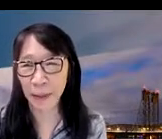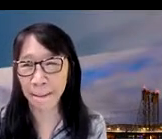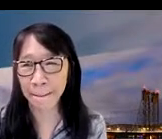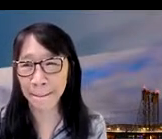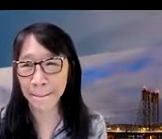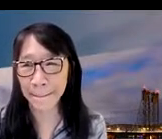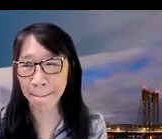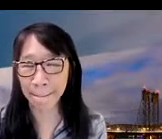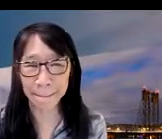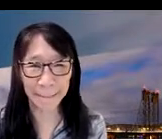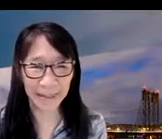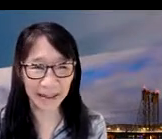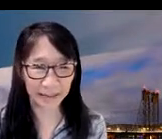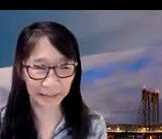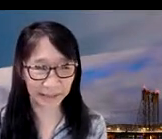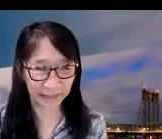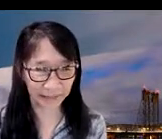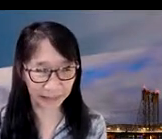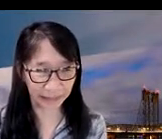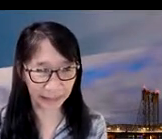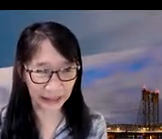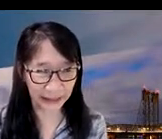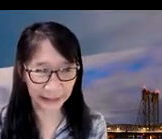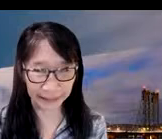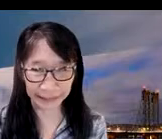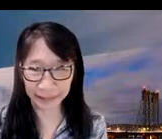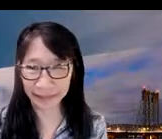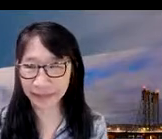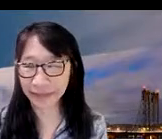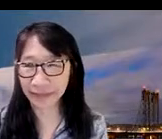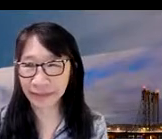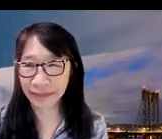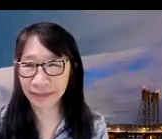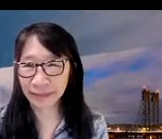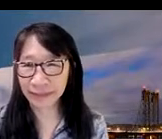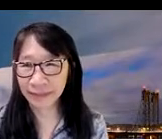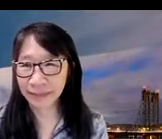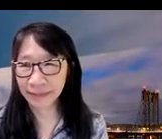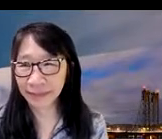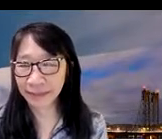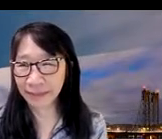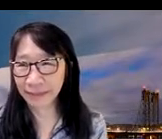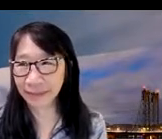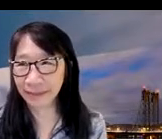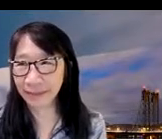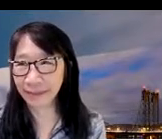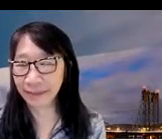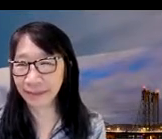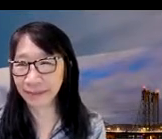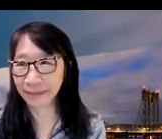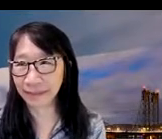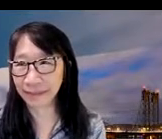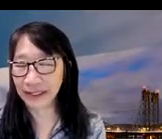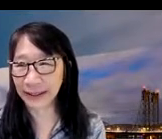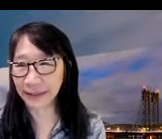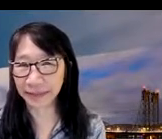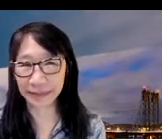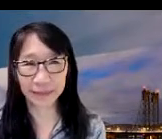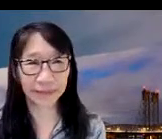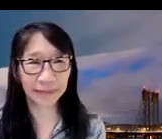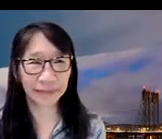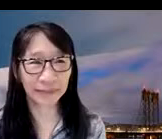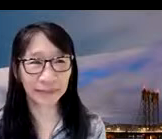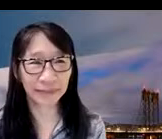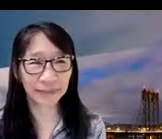things. Yeah, thanks for asking. I agree with whoever said that